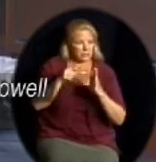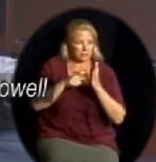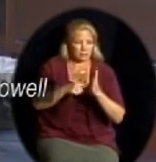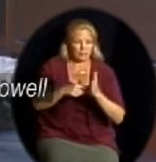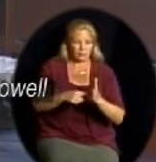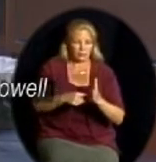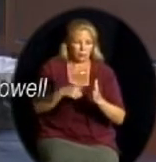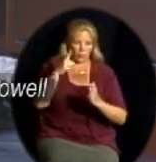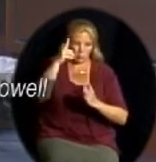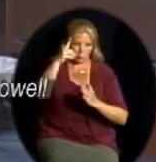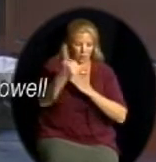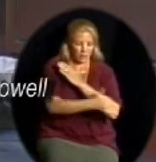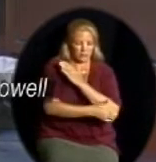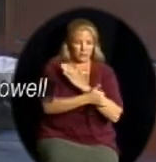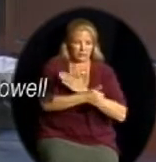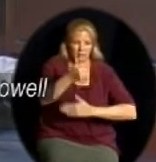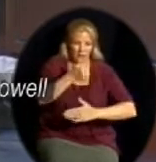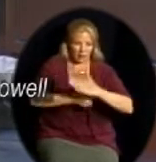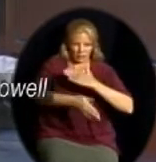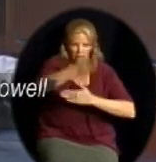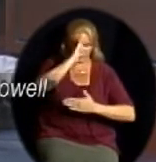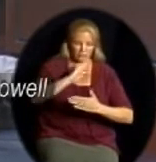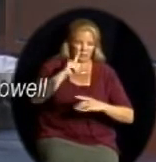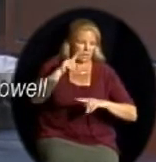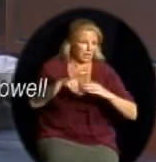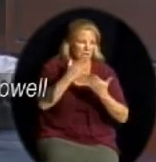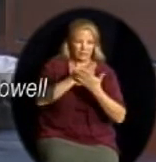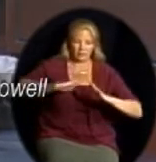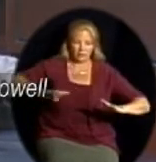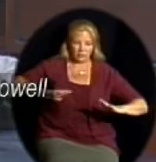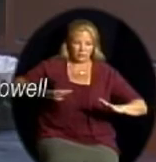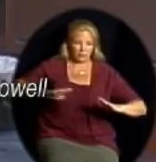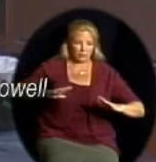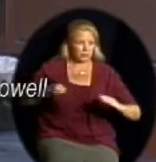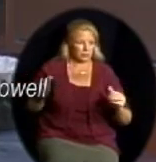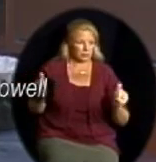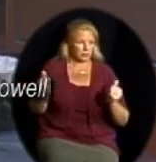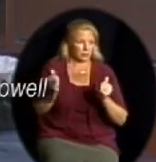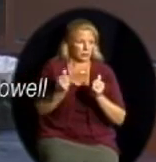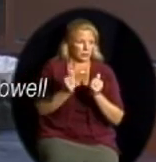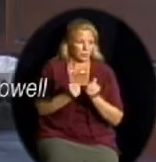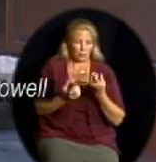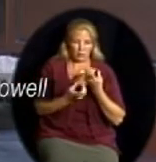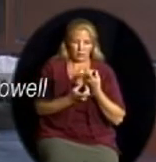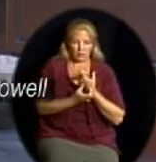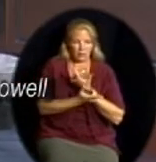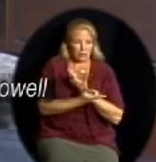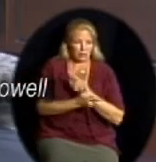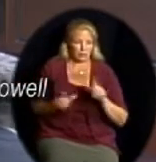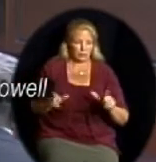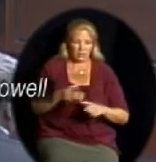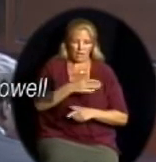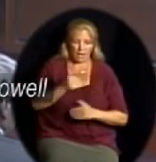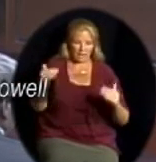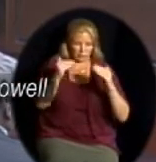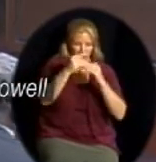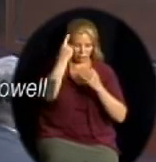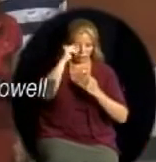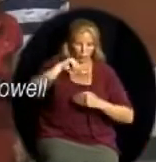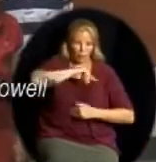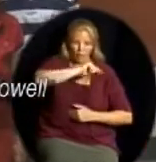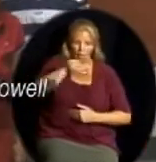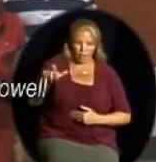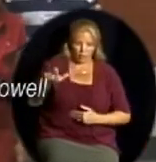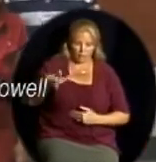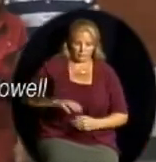one nation, under God, indivisible, with liberty and justice for all. And